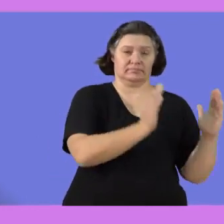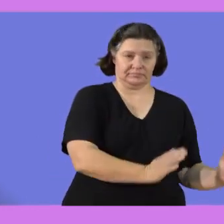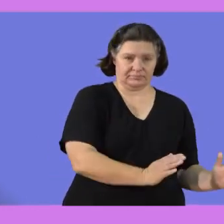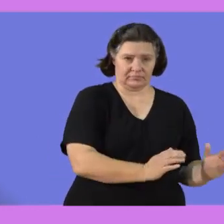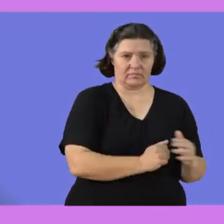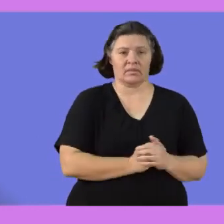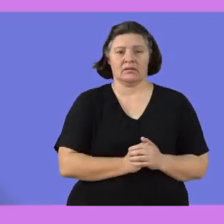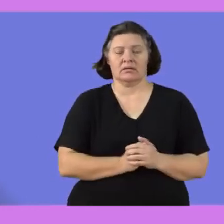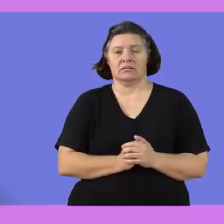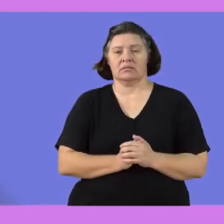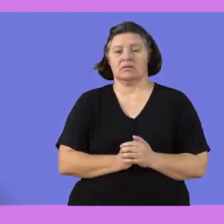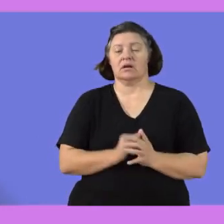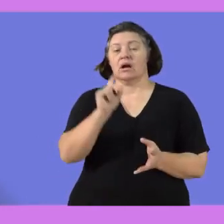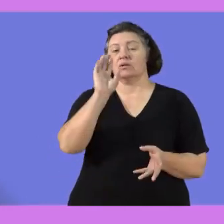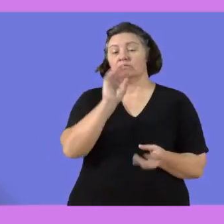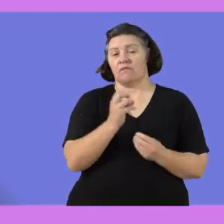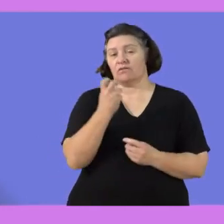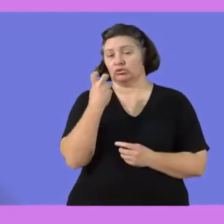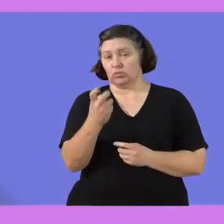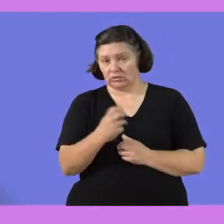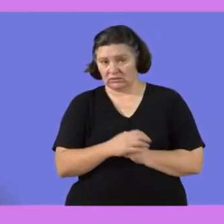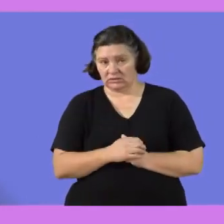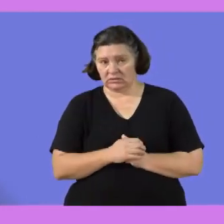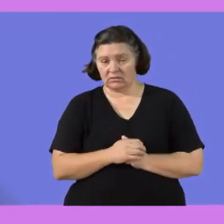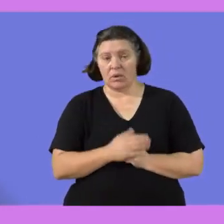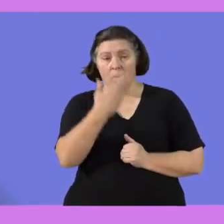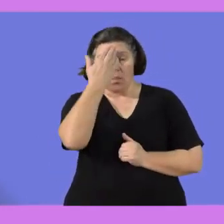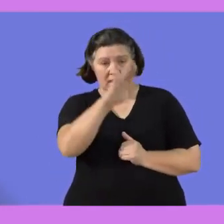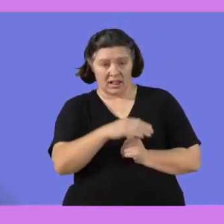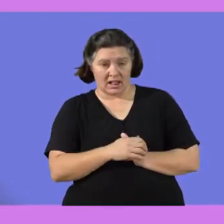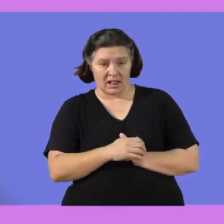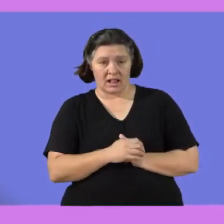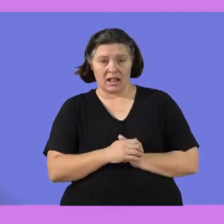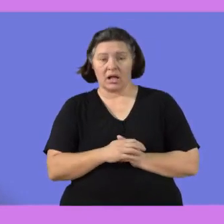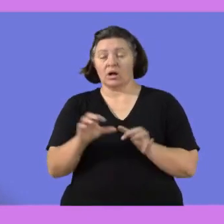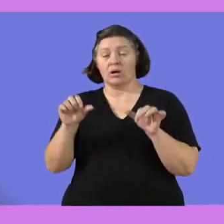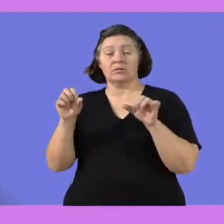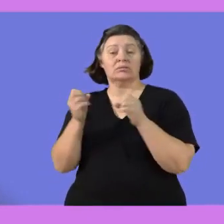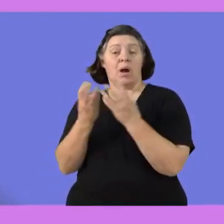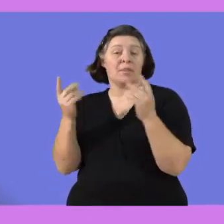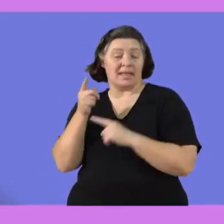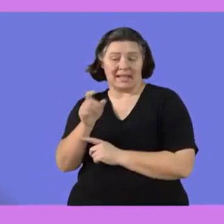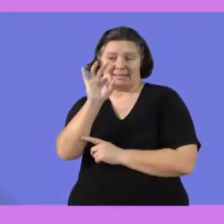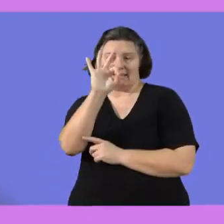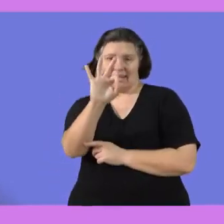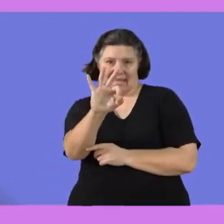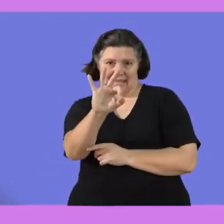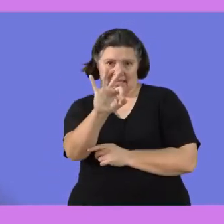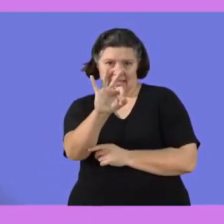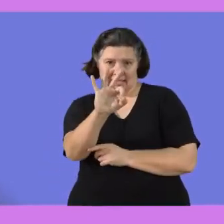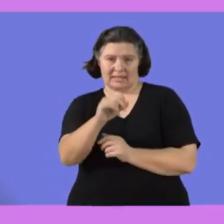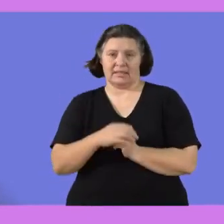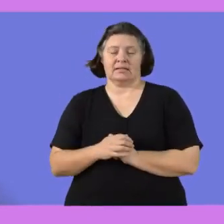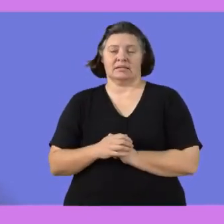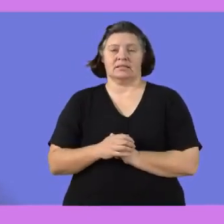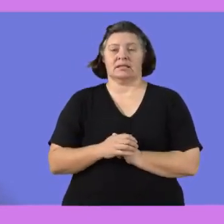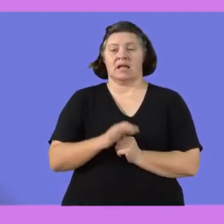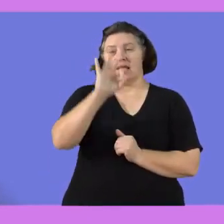So now we can calculate the total for stones. We know the proportion of stones is